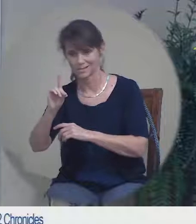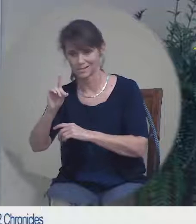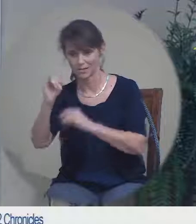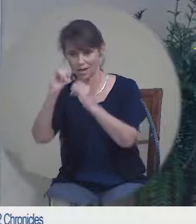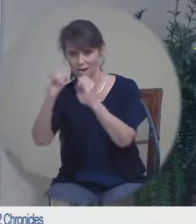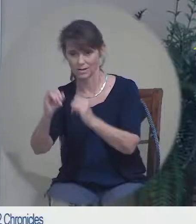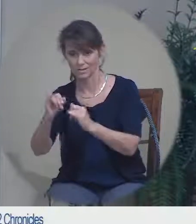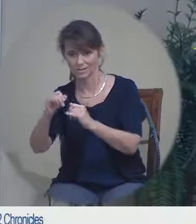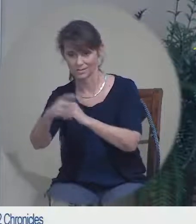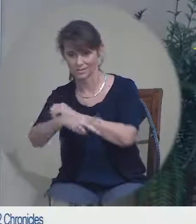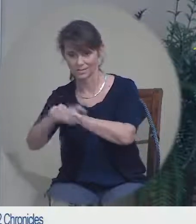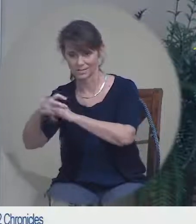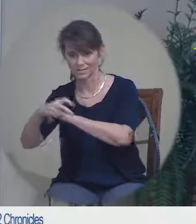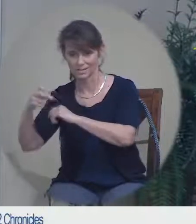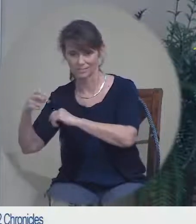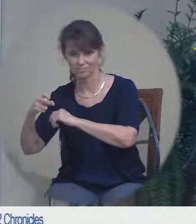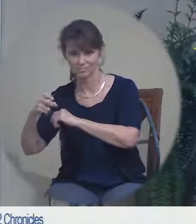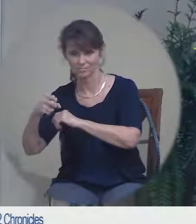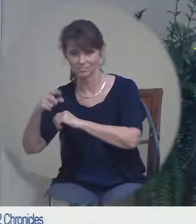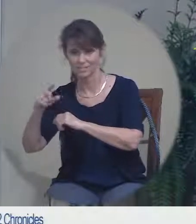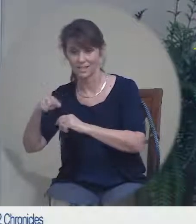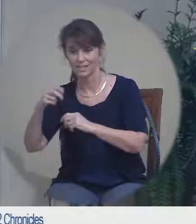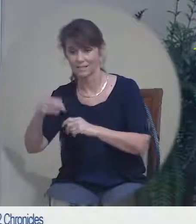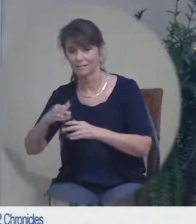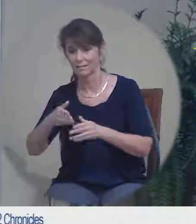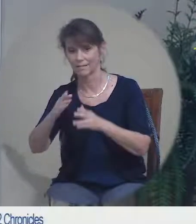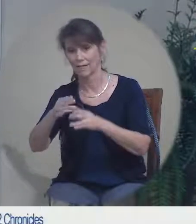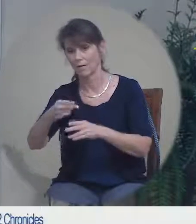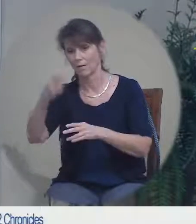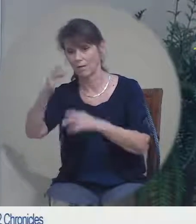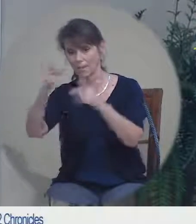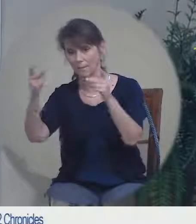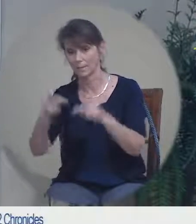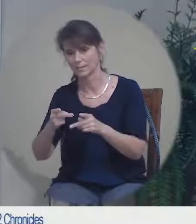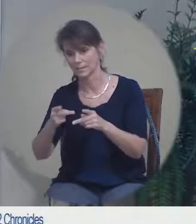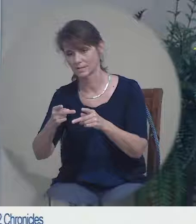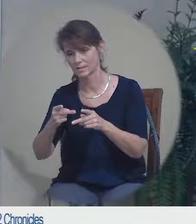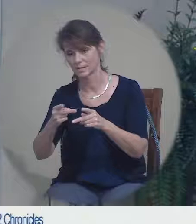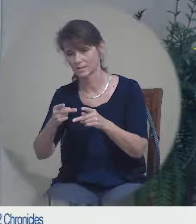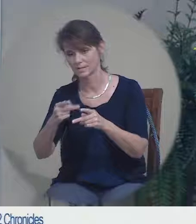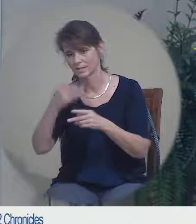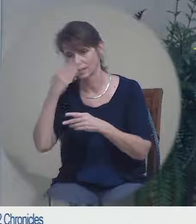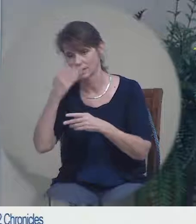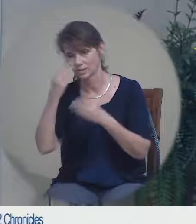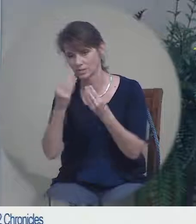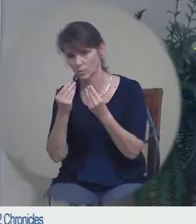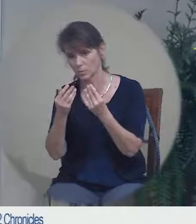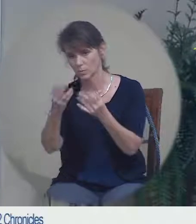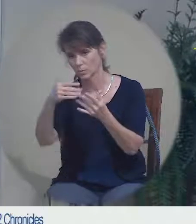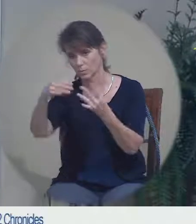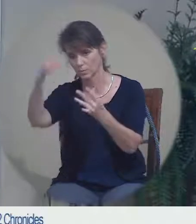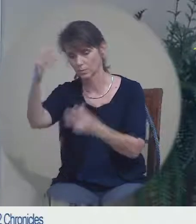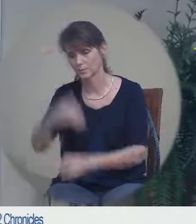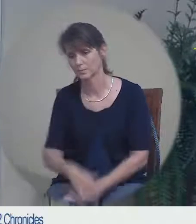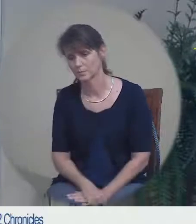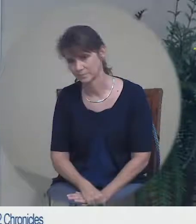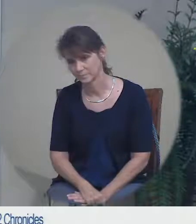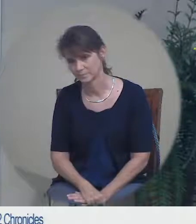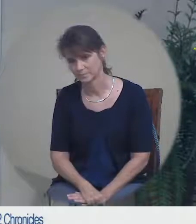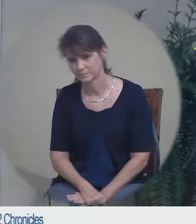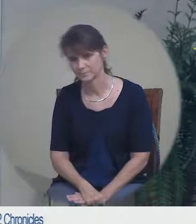And so the Lord's anger burned against them. Look, if you will, over in 2 Kings chapter, where